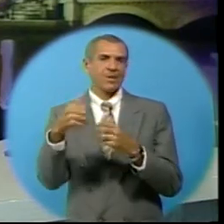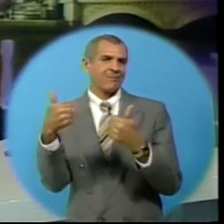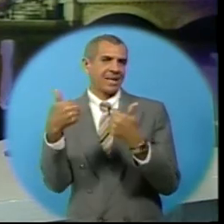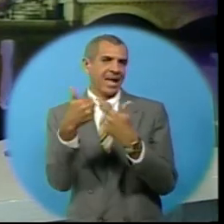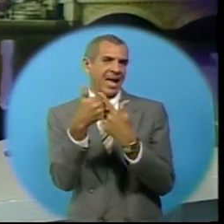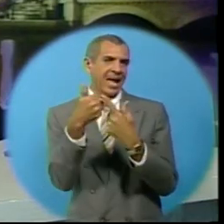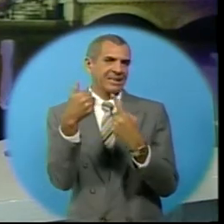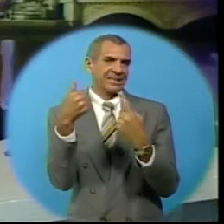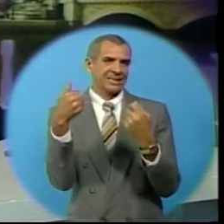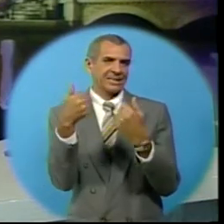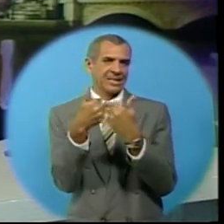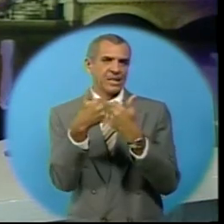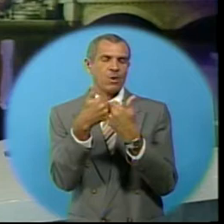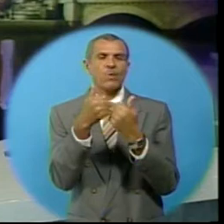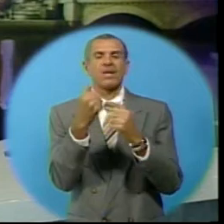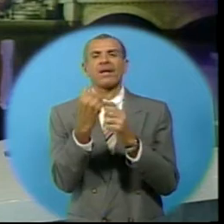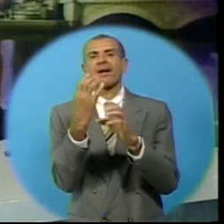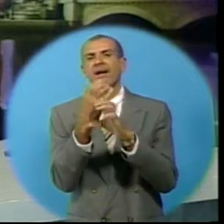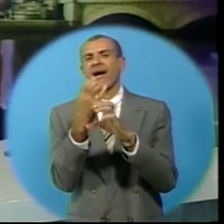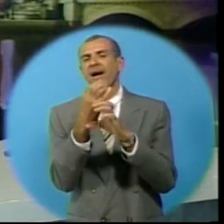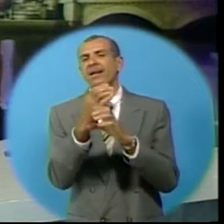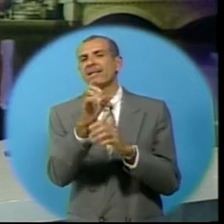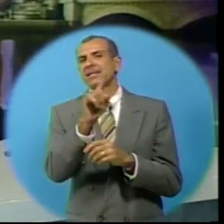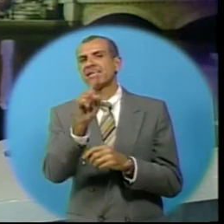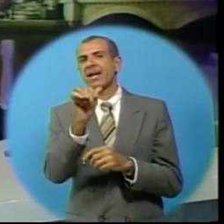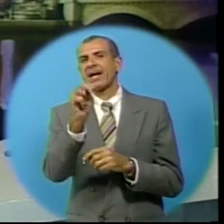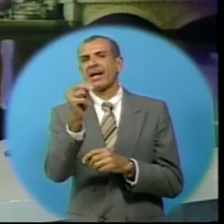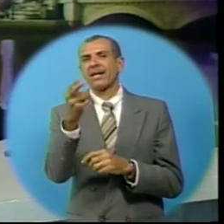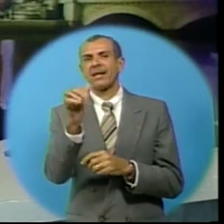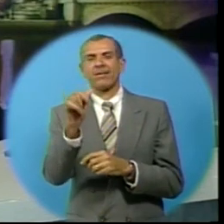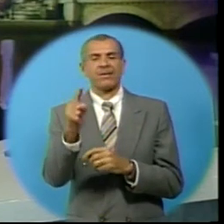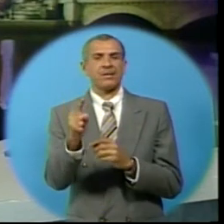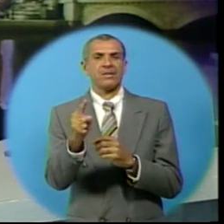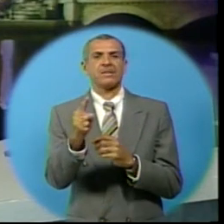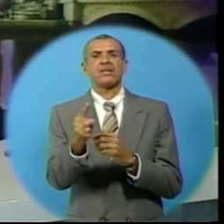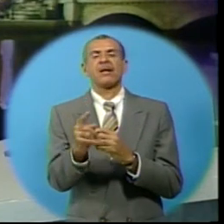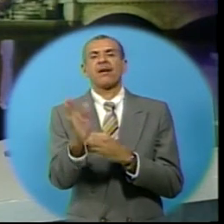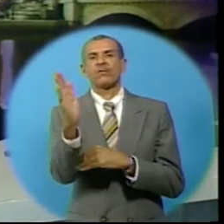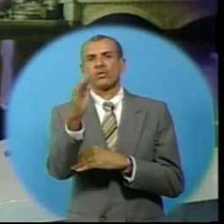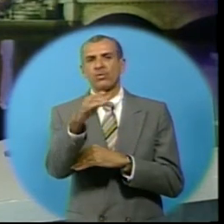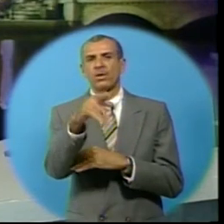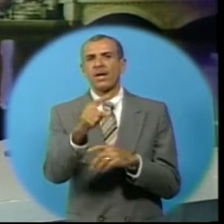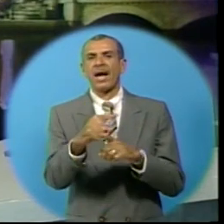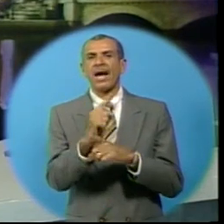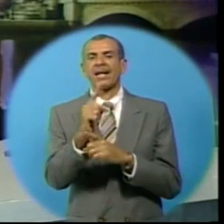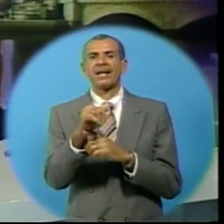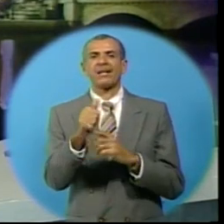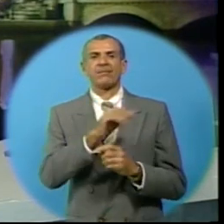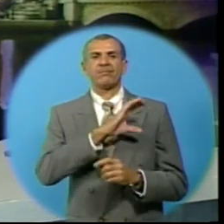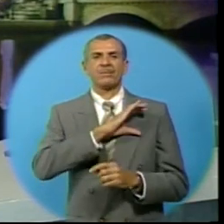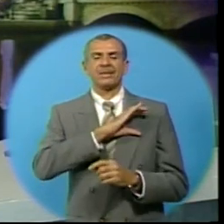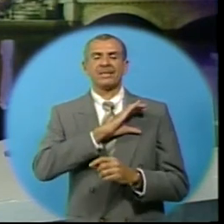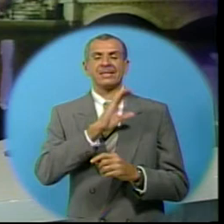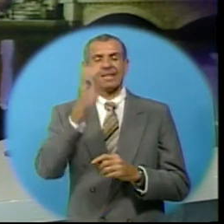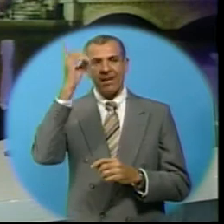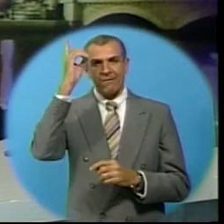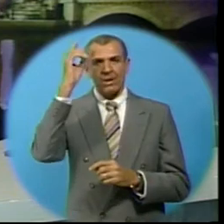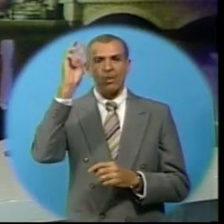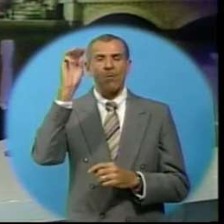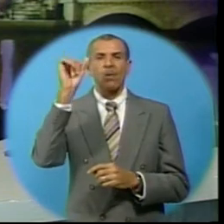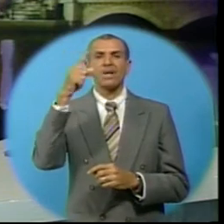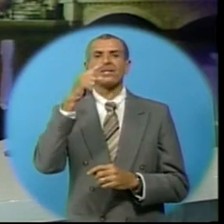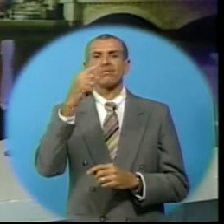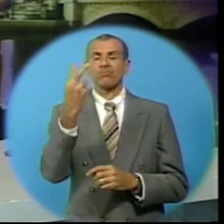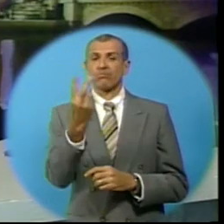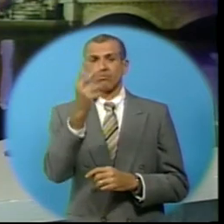with a motor car along Sion Hill Road, St. James, this afternoon, according to Acting Assistant Superintendent of Police David Welch. The 2 brothers,